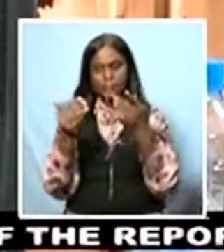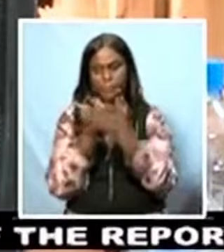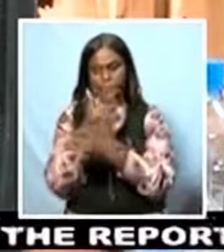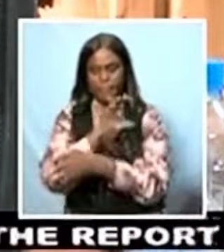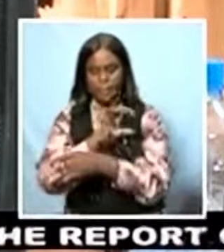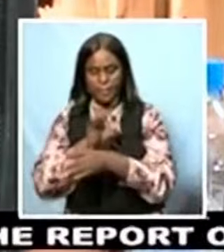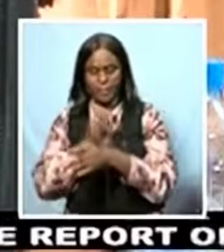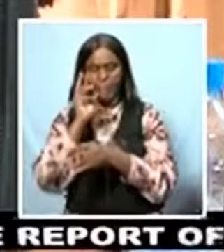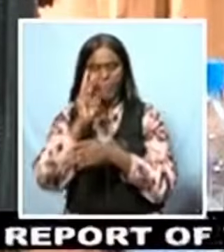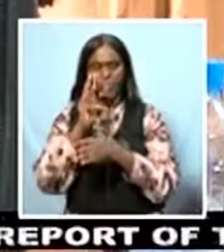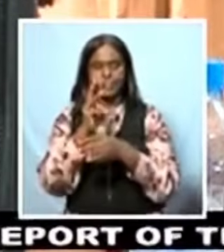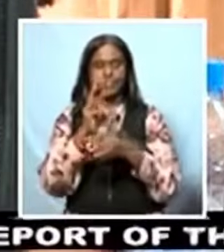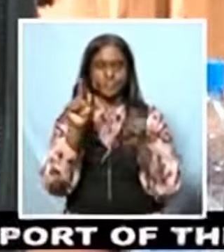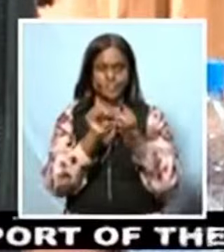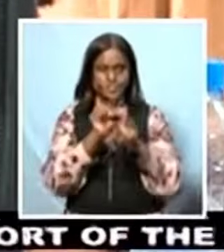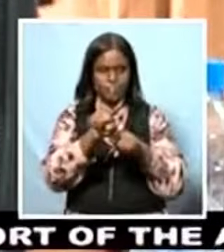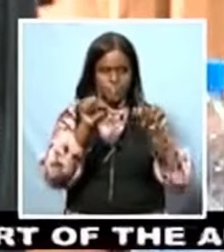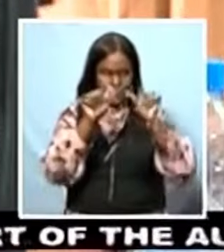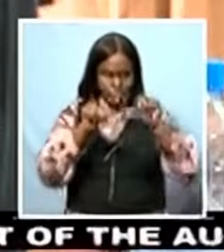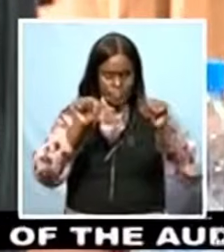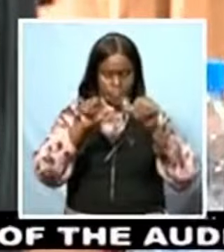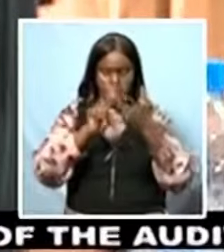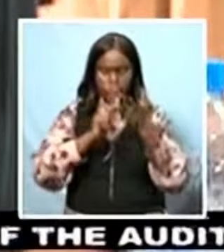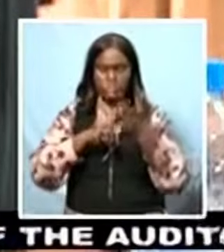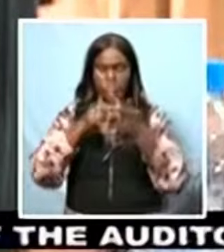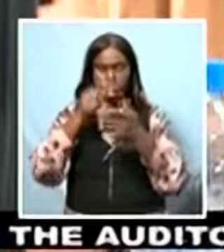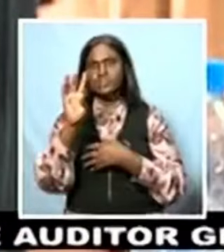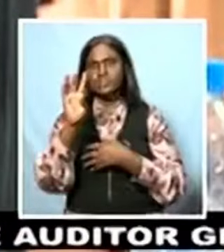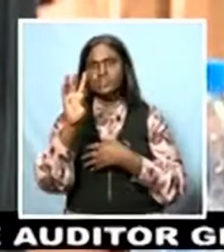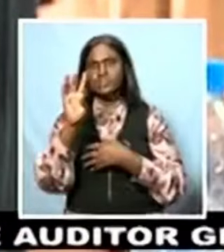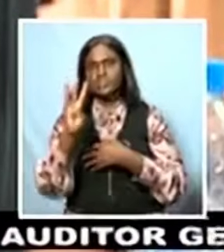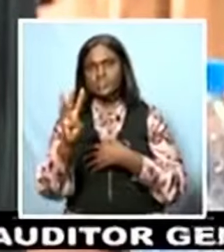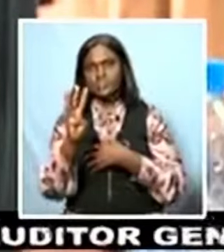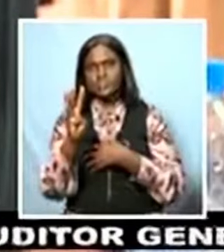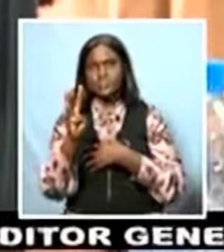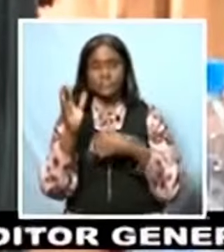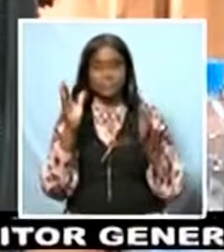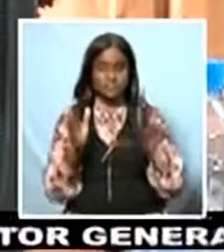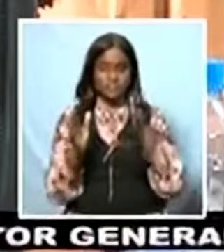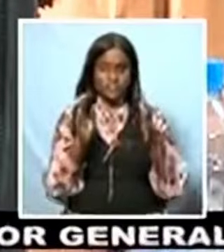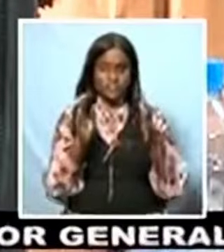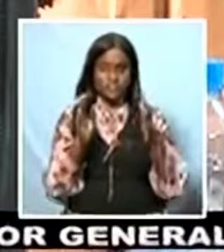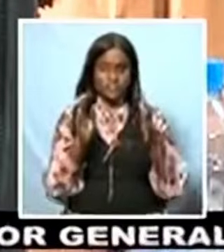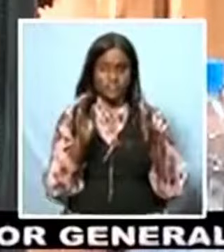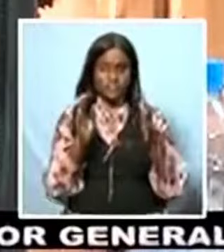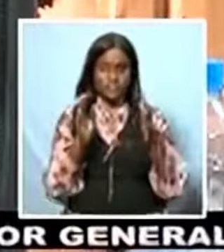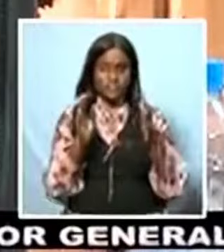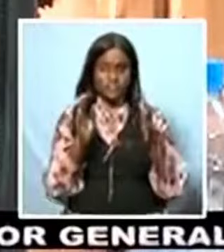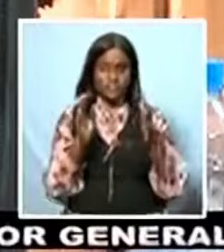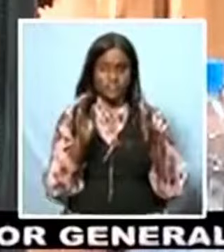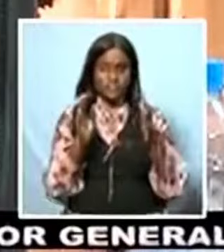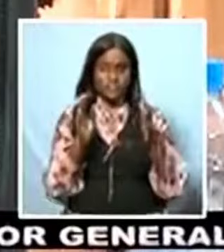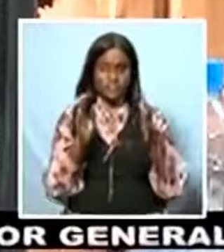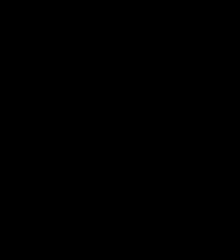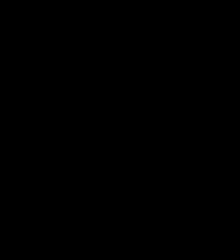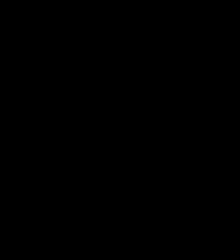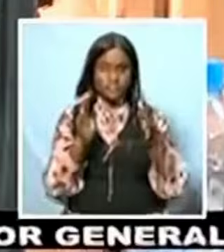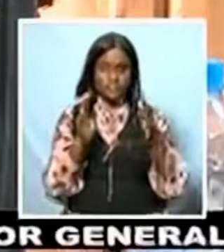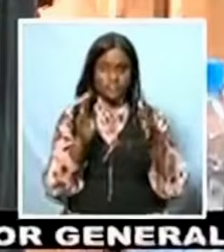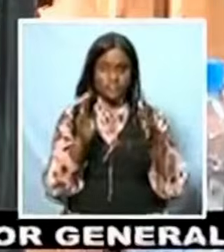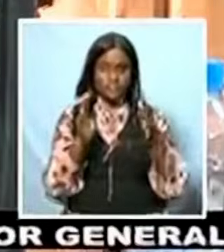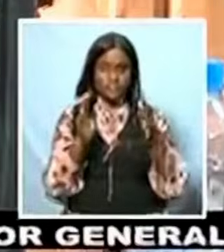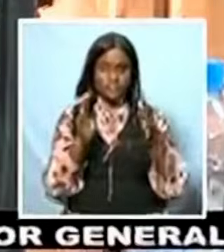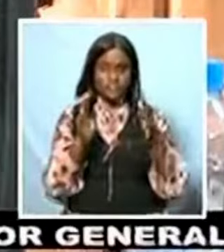going to be... Because this audit report is for 2024. So between that period and now, confirming that